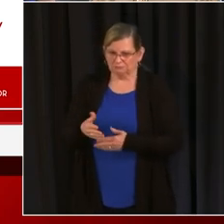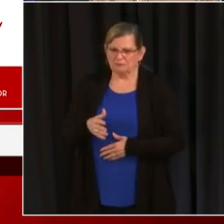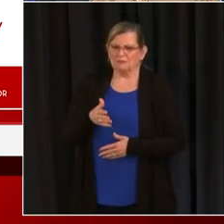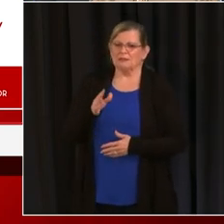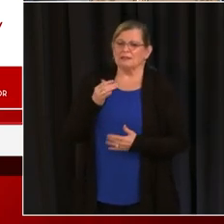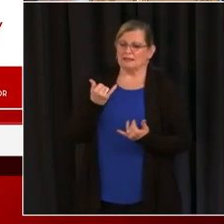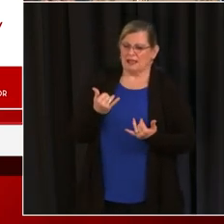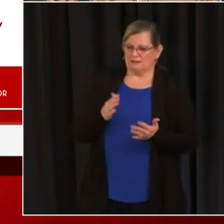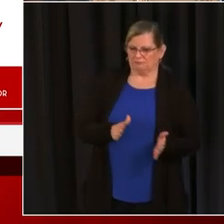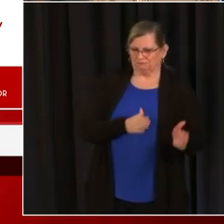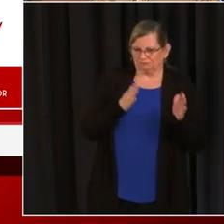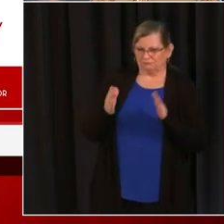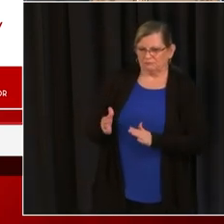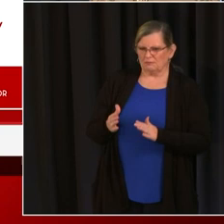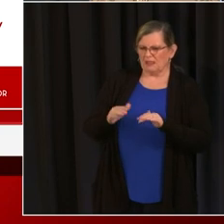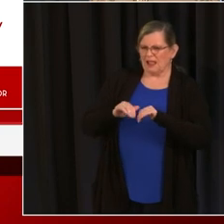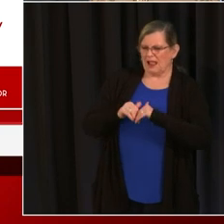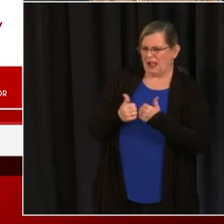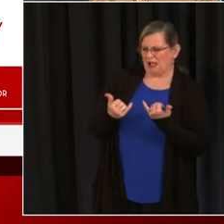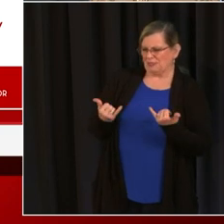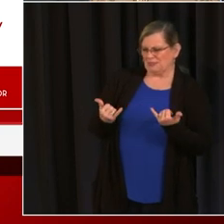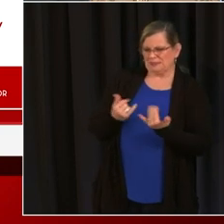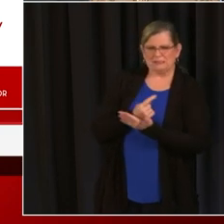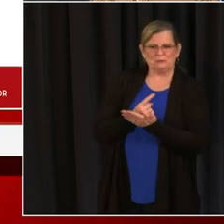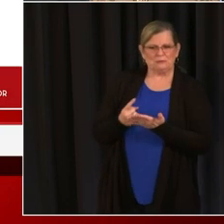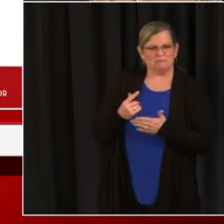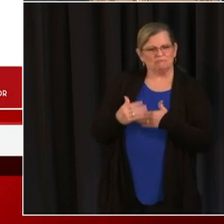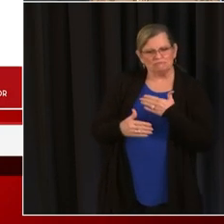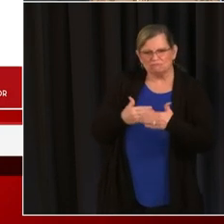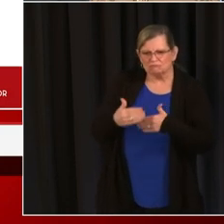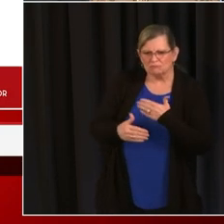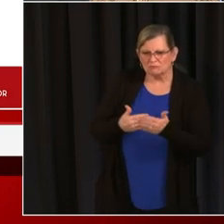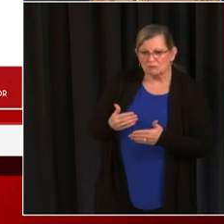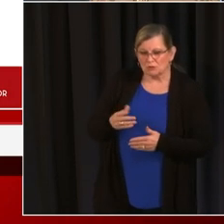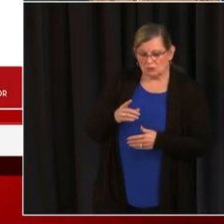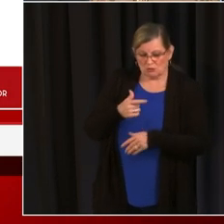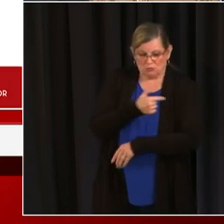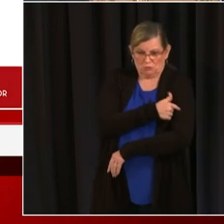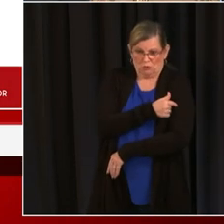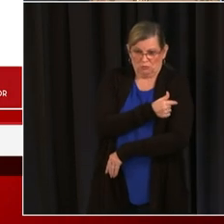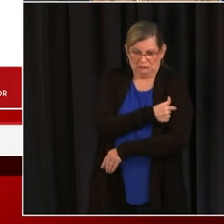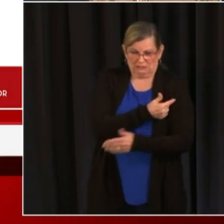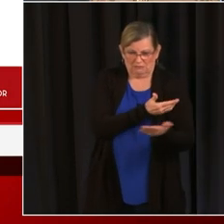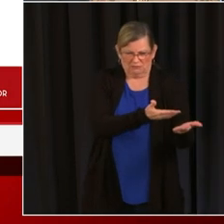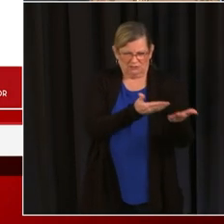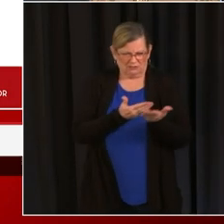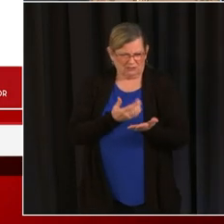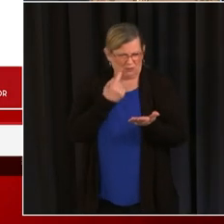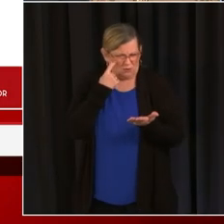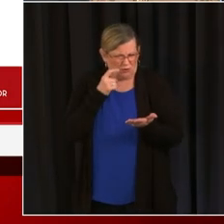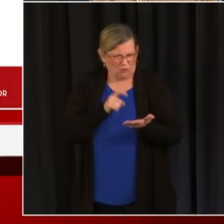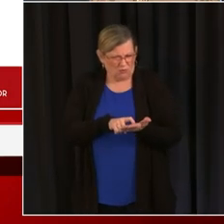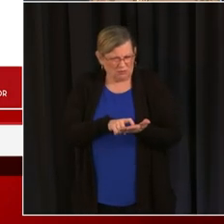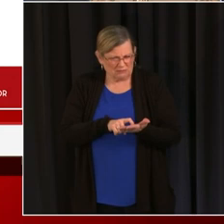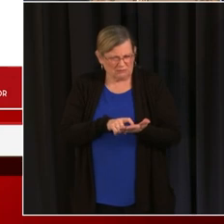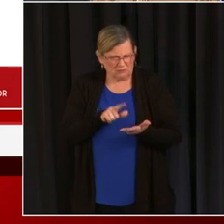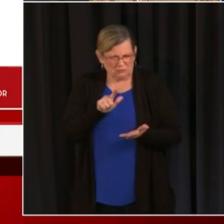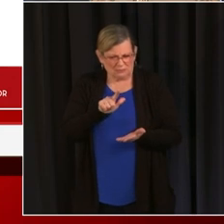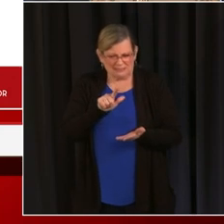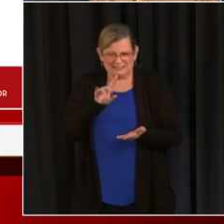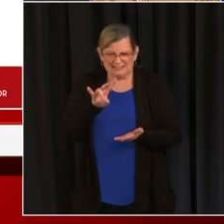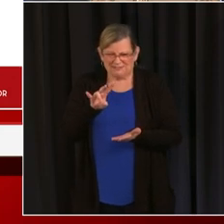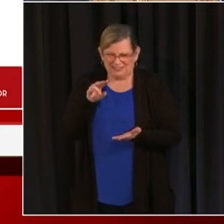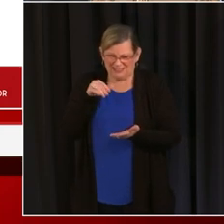me turn to how this week's doses will be delivered. You notice that there are